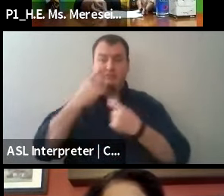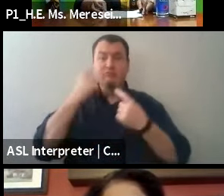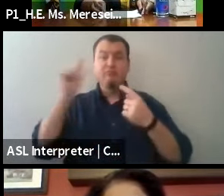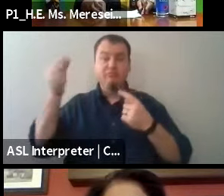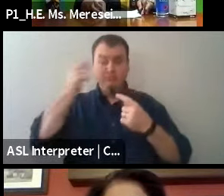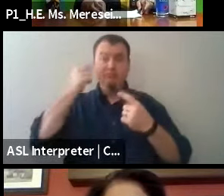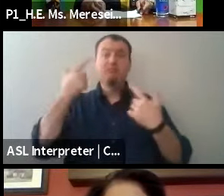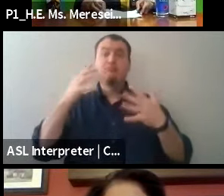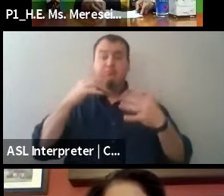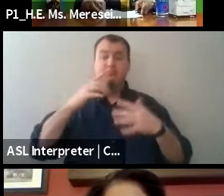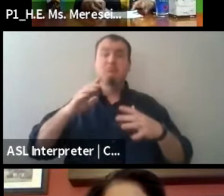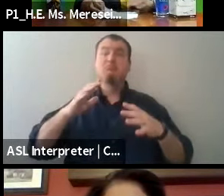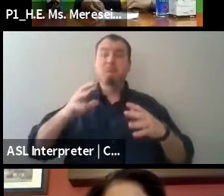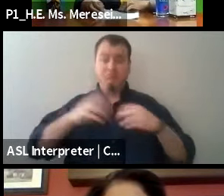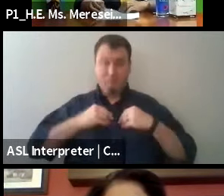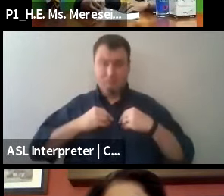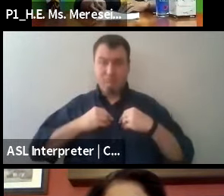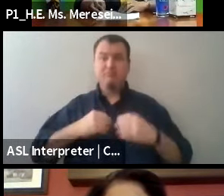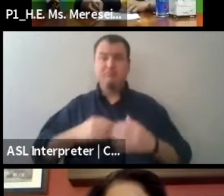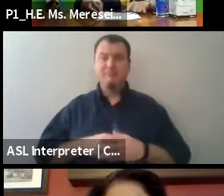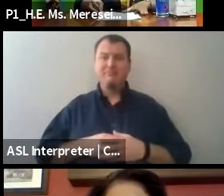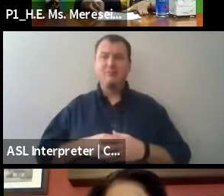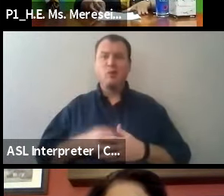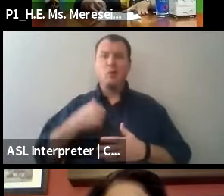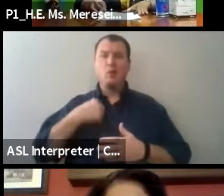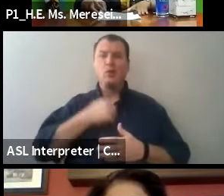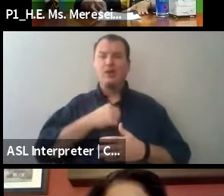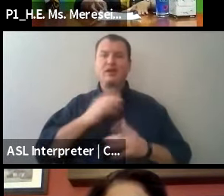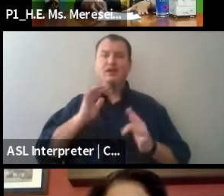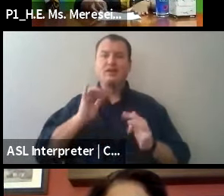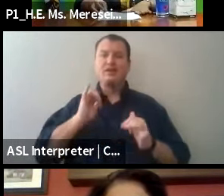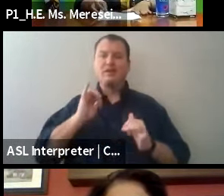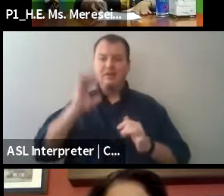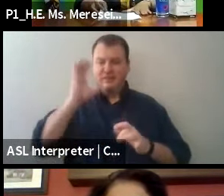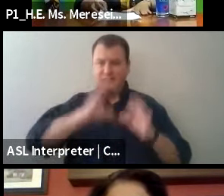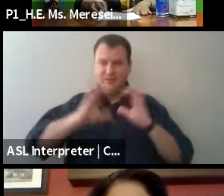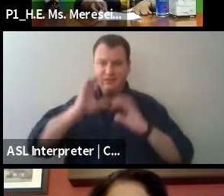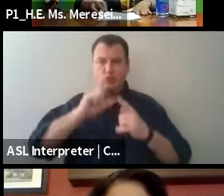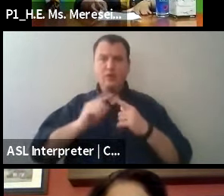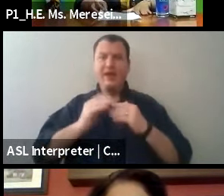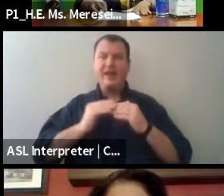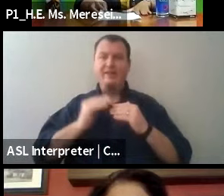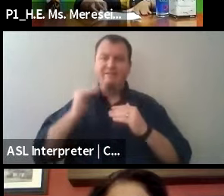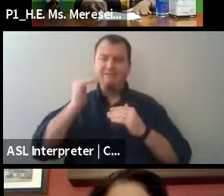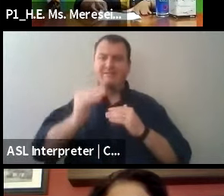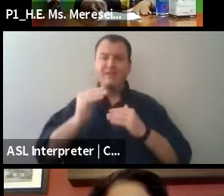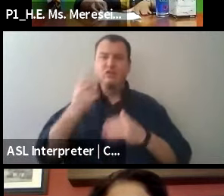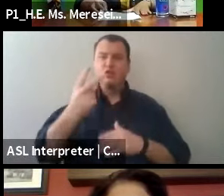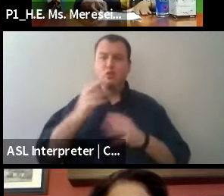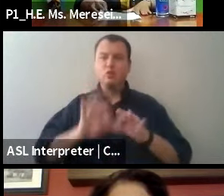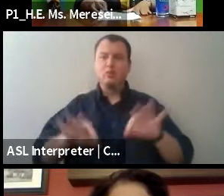call. Collectively, we're seeking to really advance 2 important